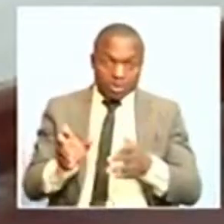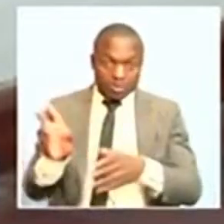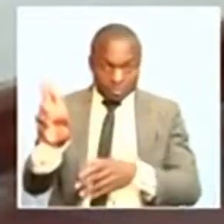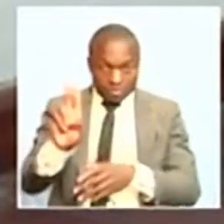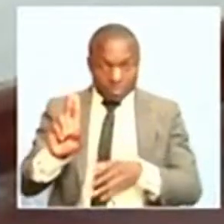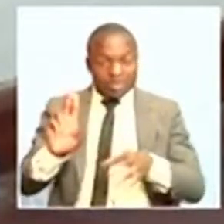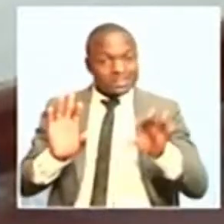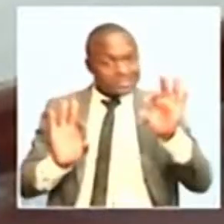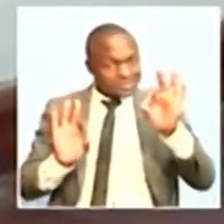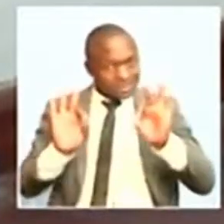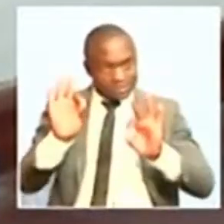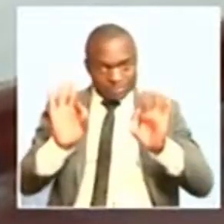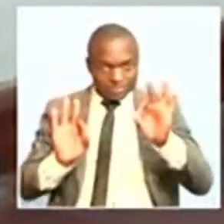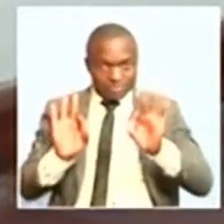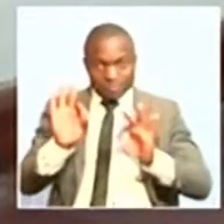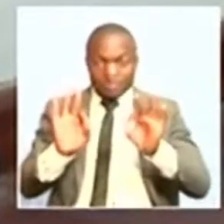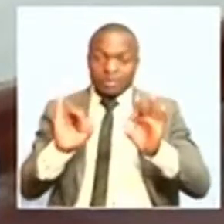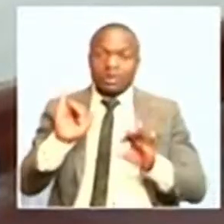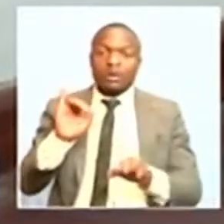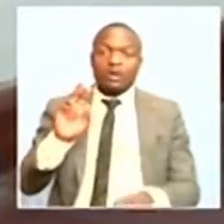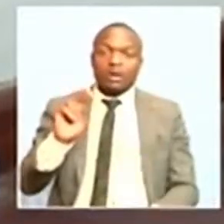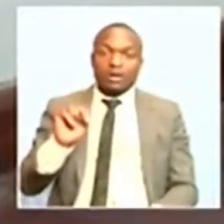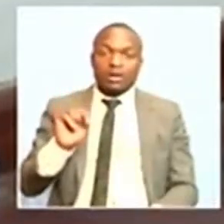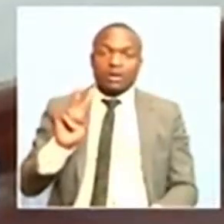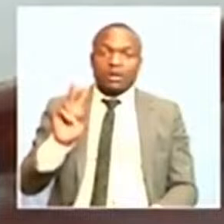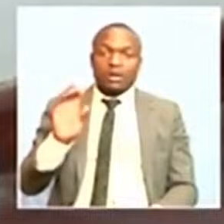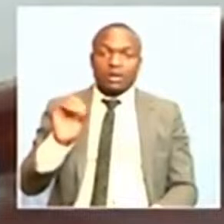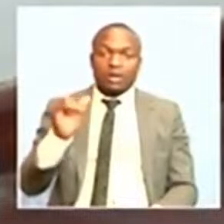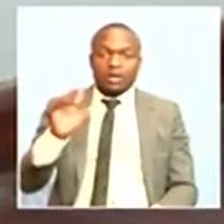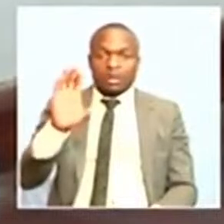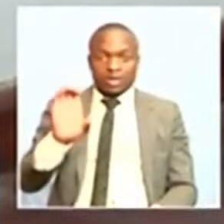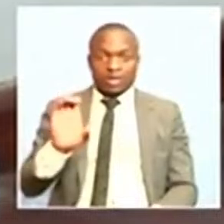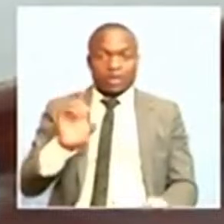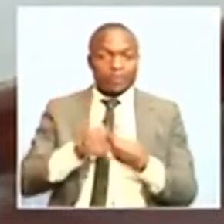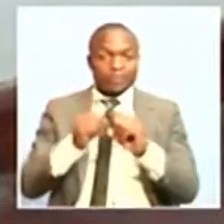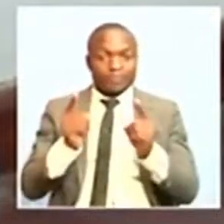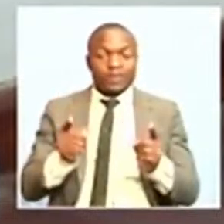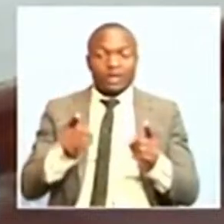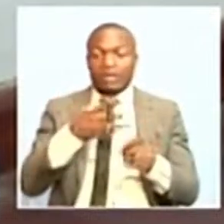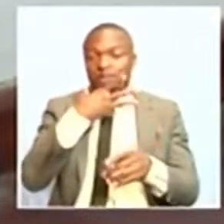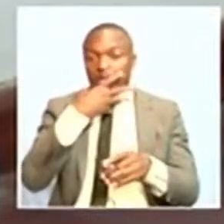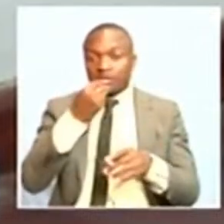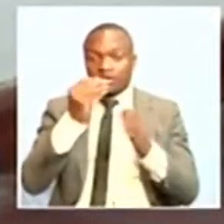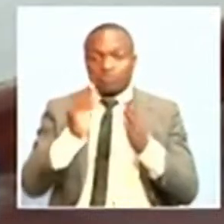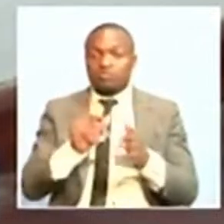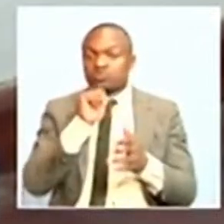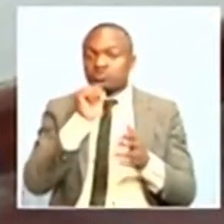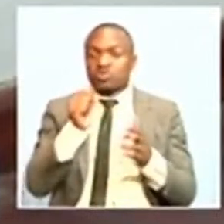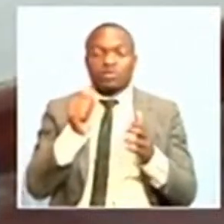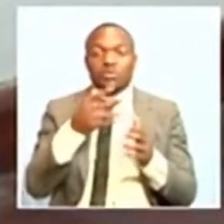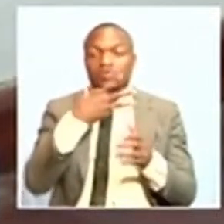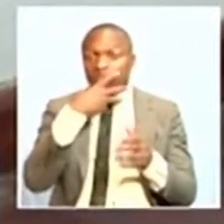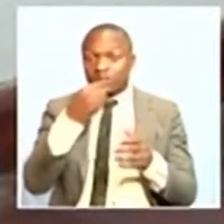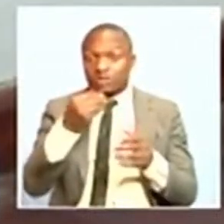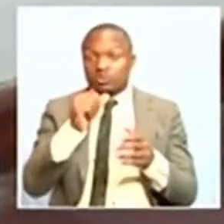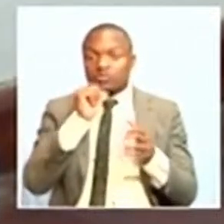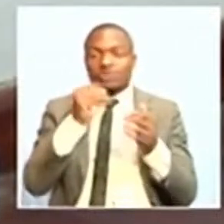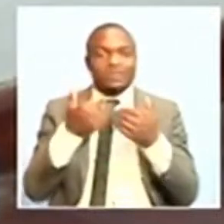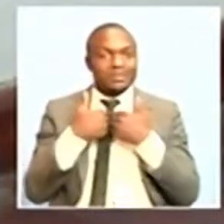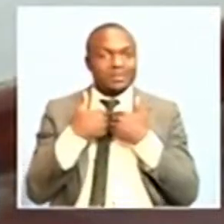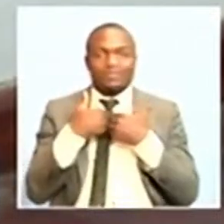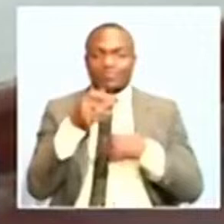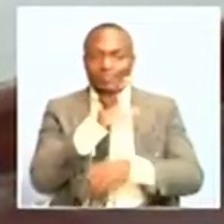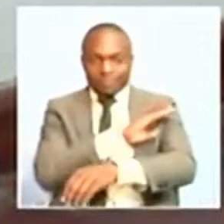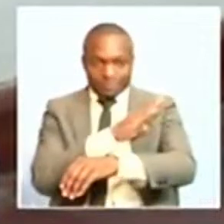system. Currently, the Commissioner does not have the powers to exempt the supplier or a group of